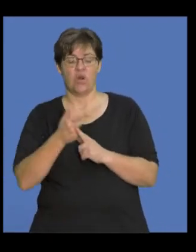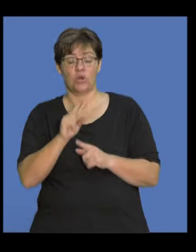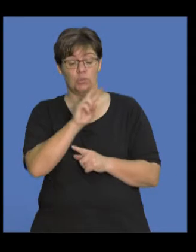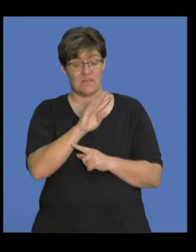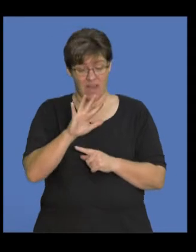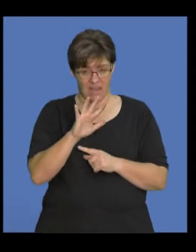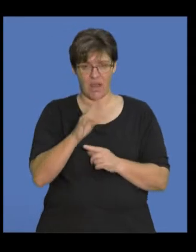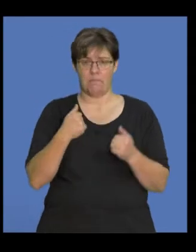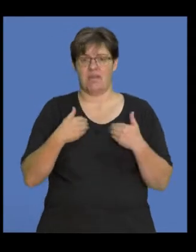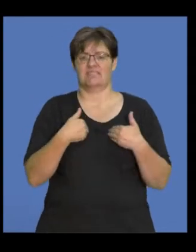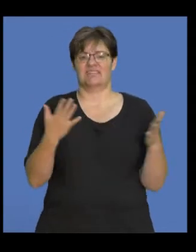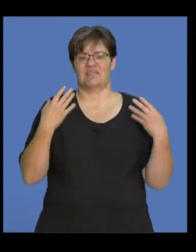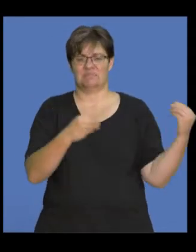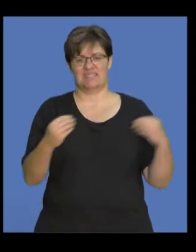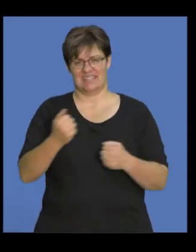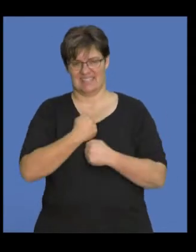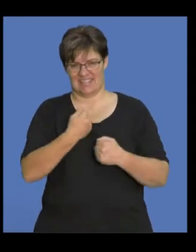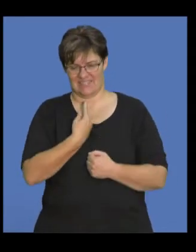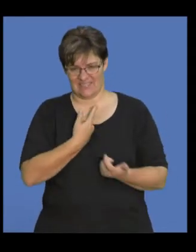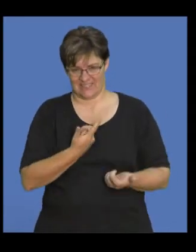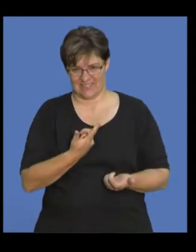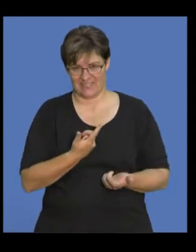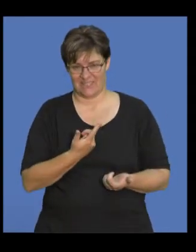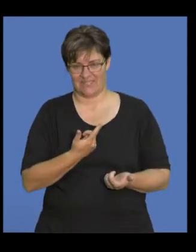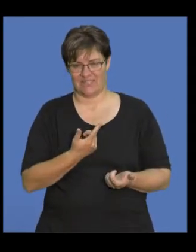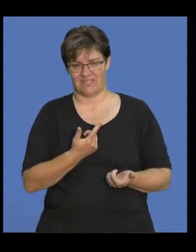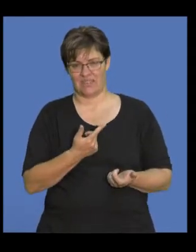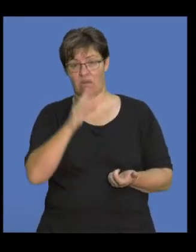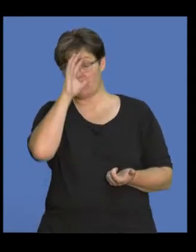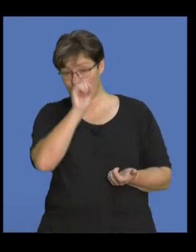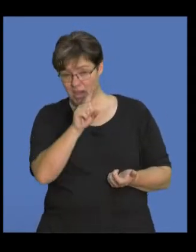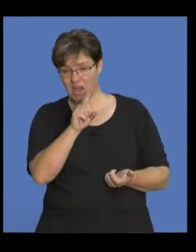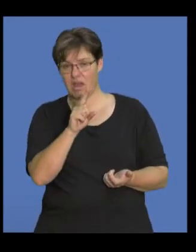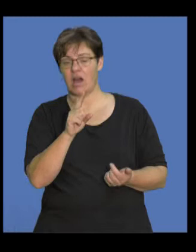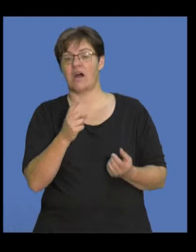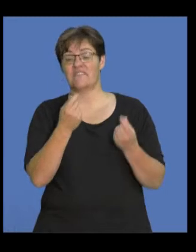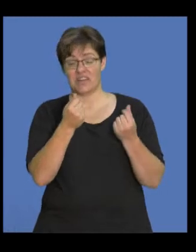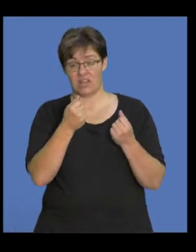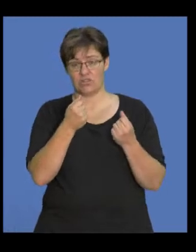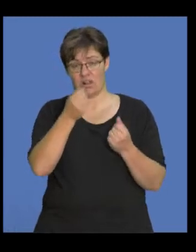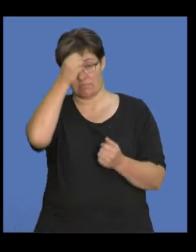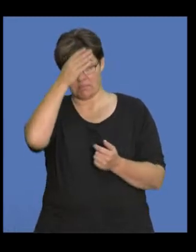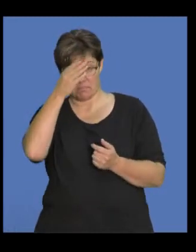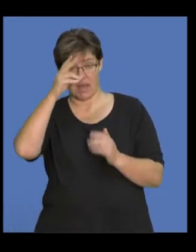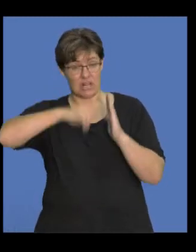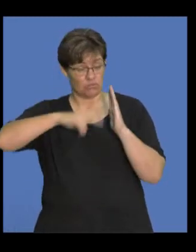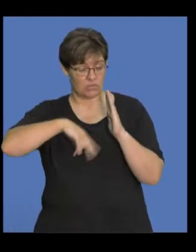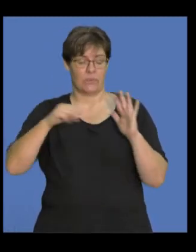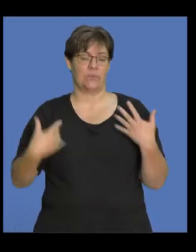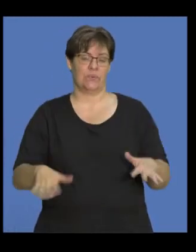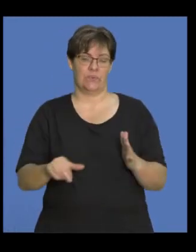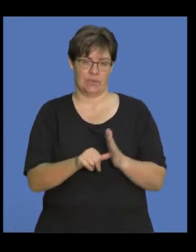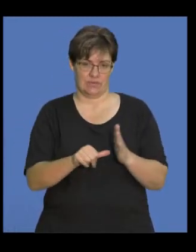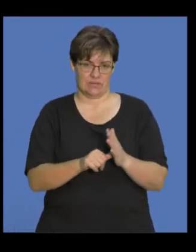can start a small business for myself. And then remember, financial literacy is really, really important.